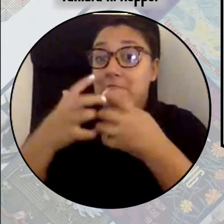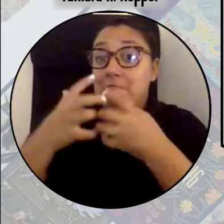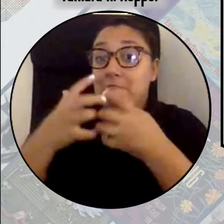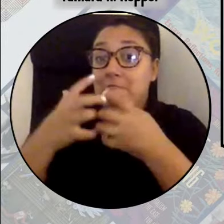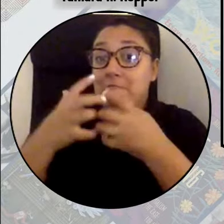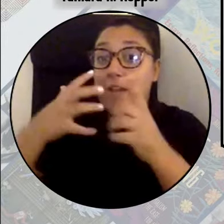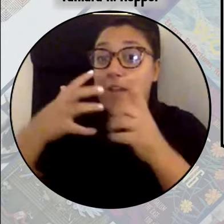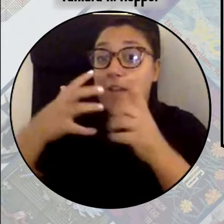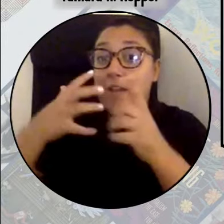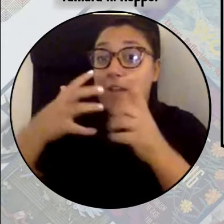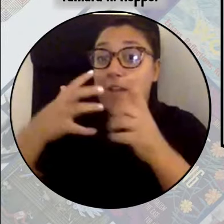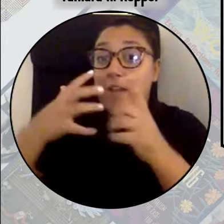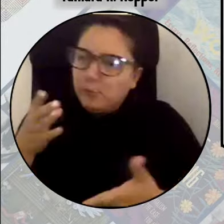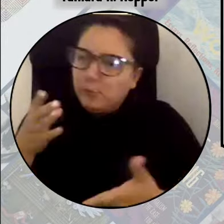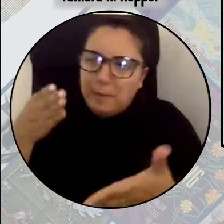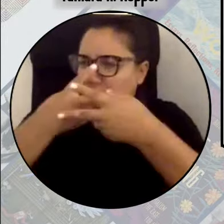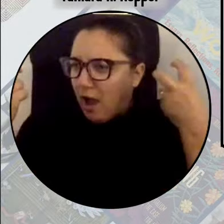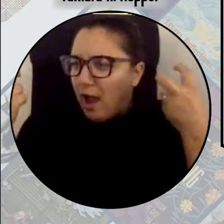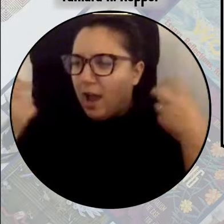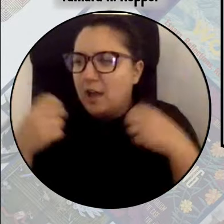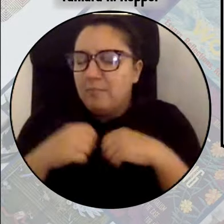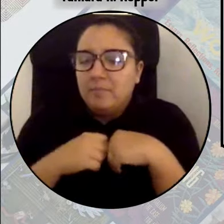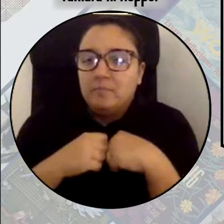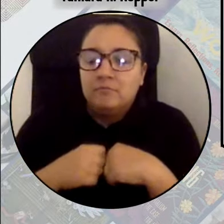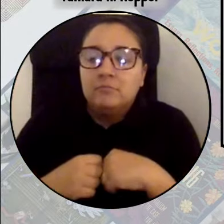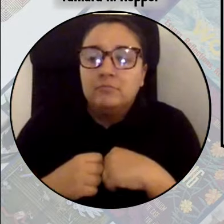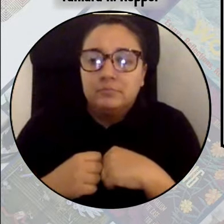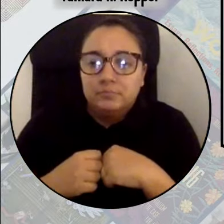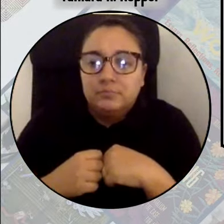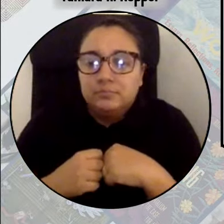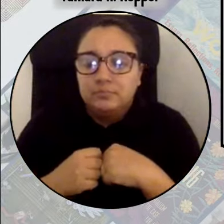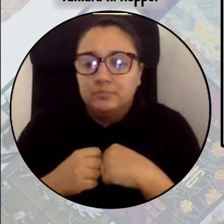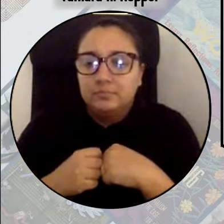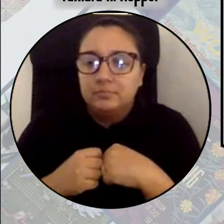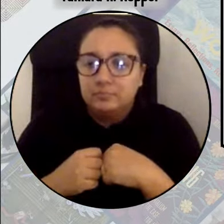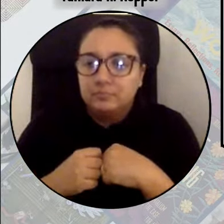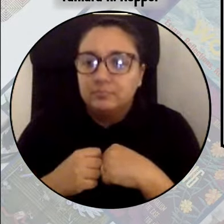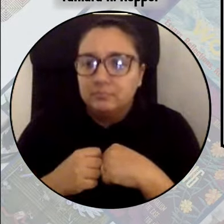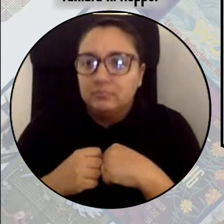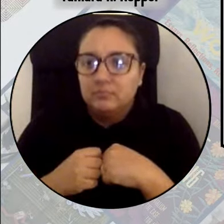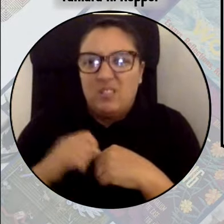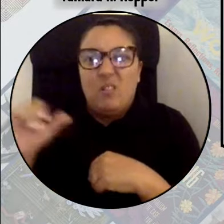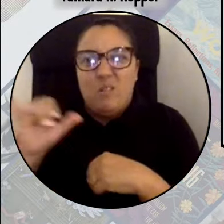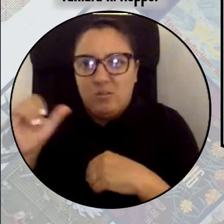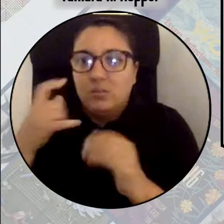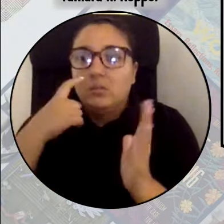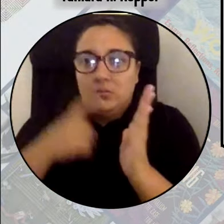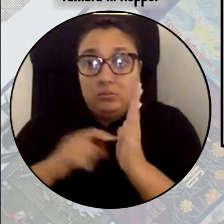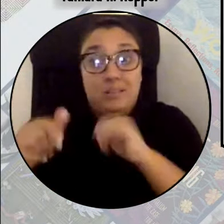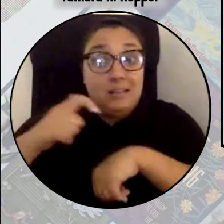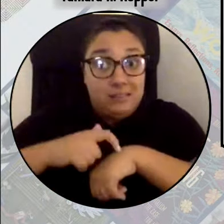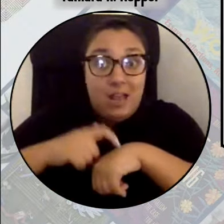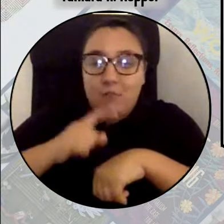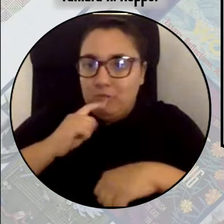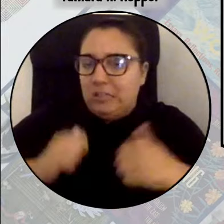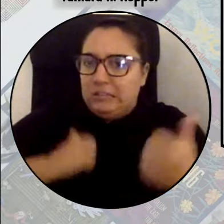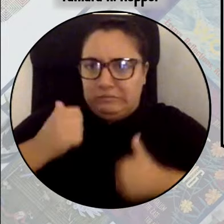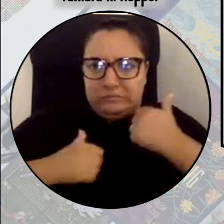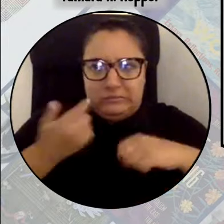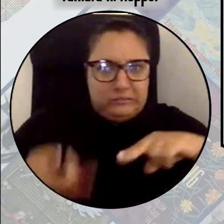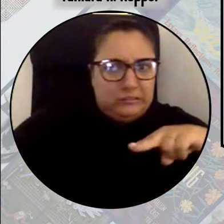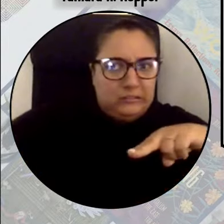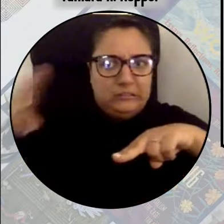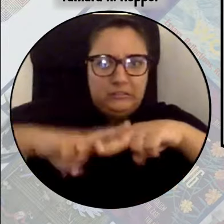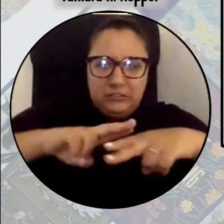and this is the period in which they're also ratcheting up and what becomes kind of the beginnings of mass incarceration in the United States. So